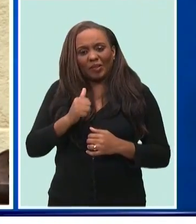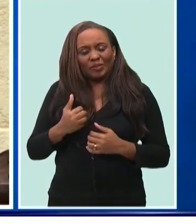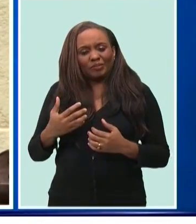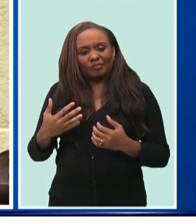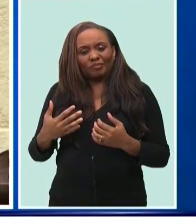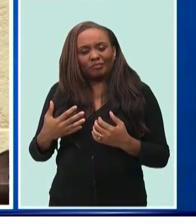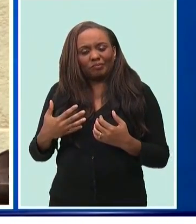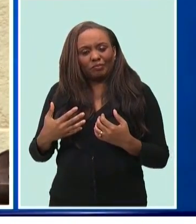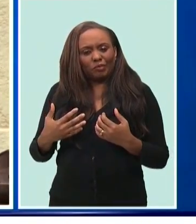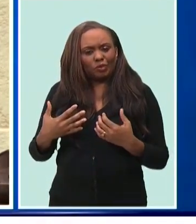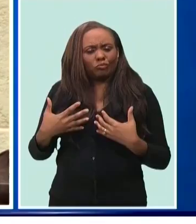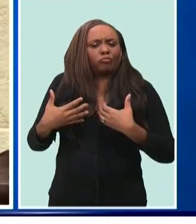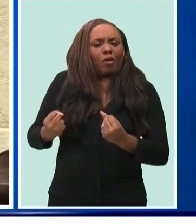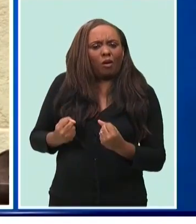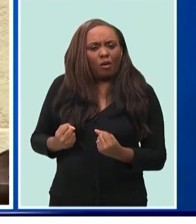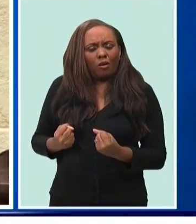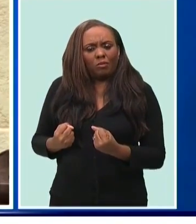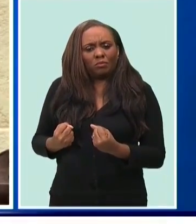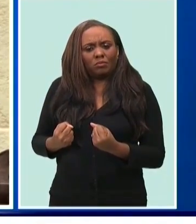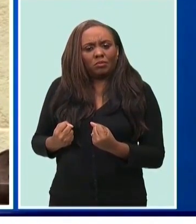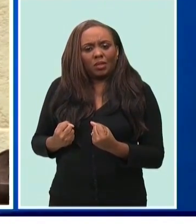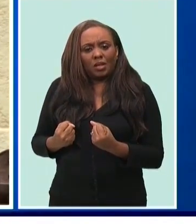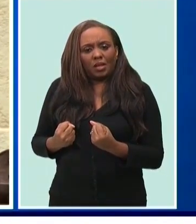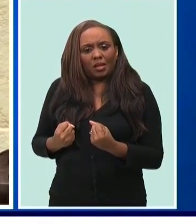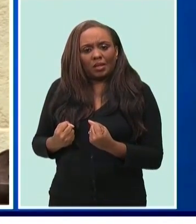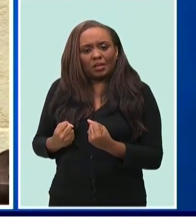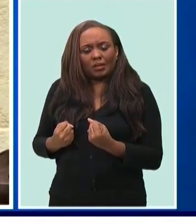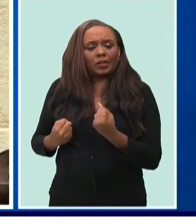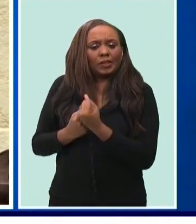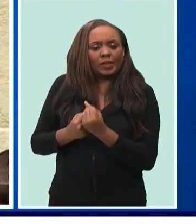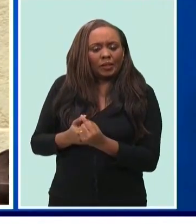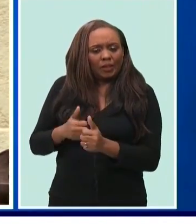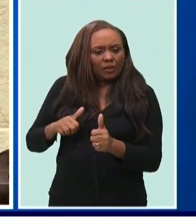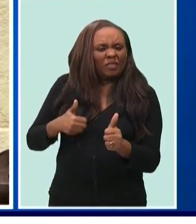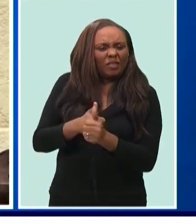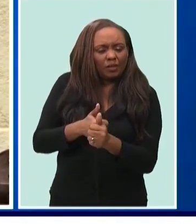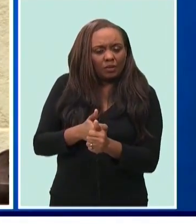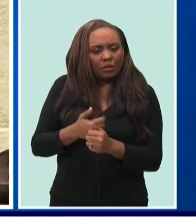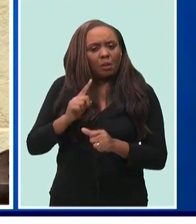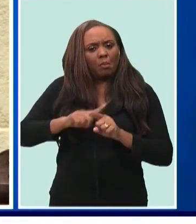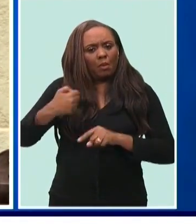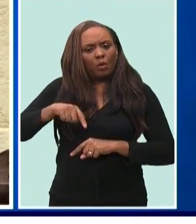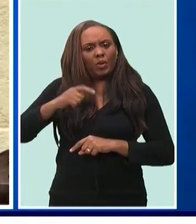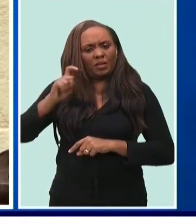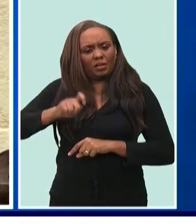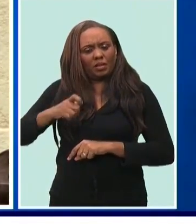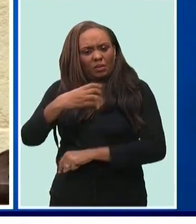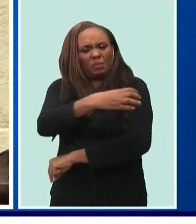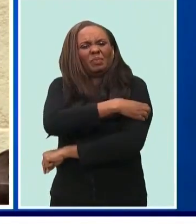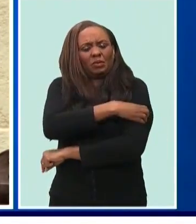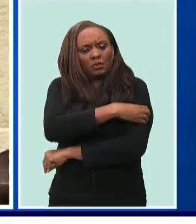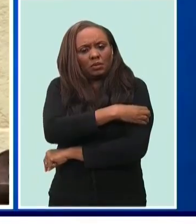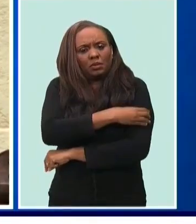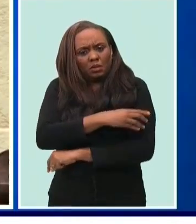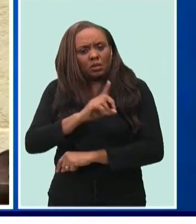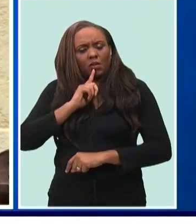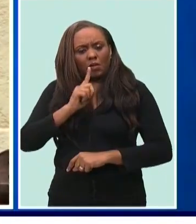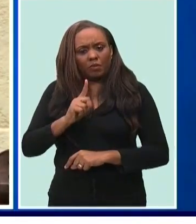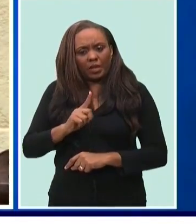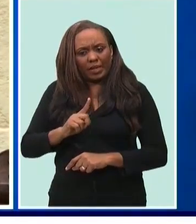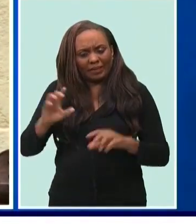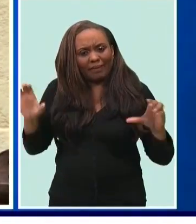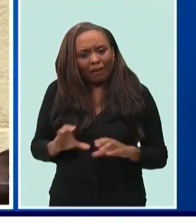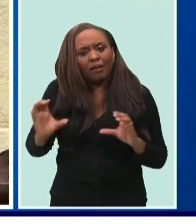as a collective the power to summon that voice and to forge that